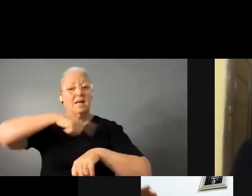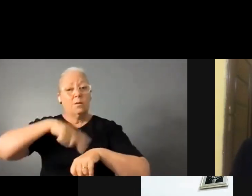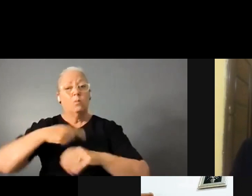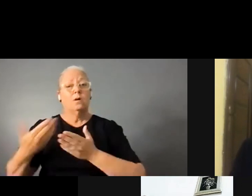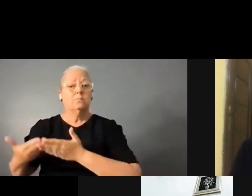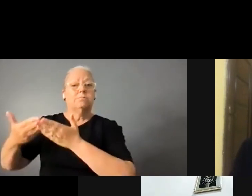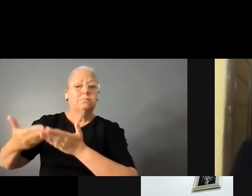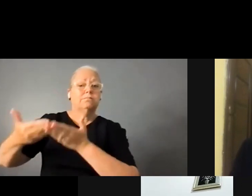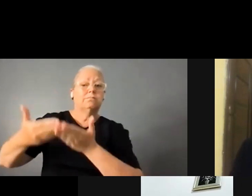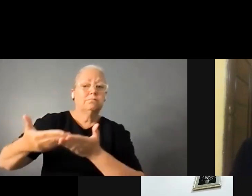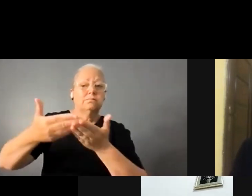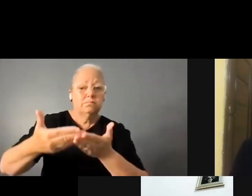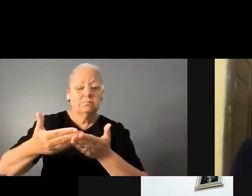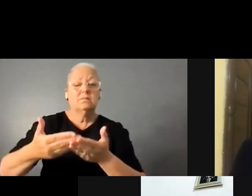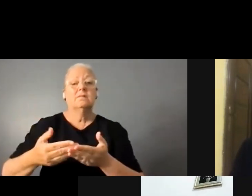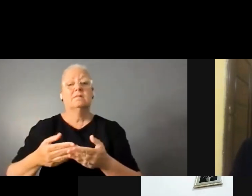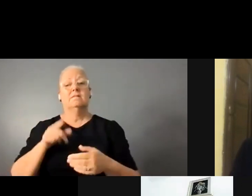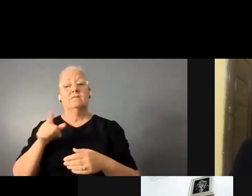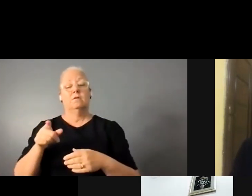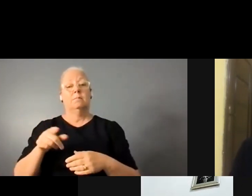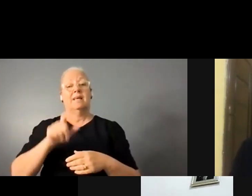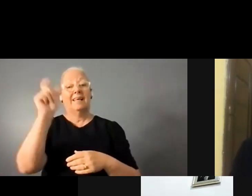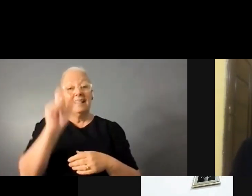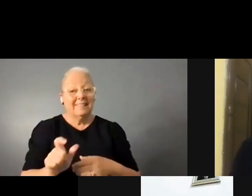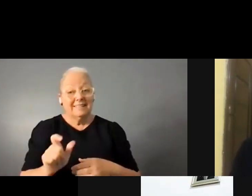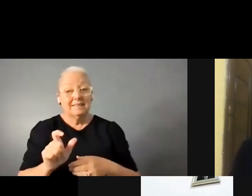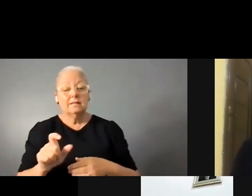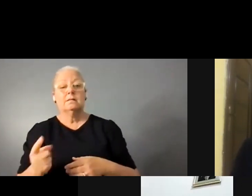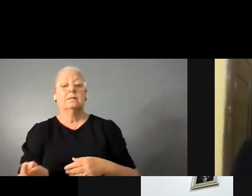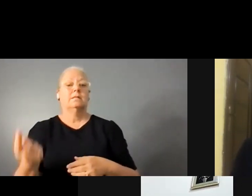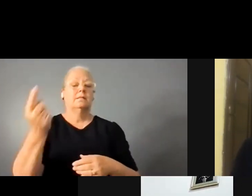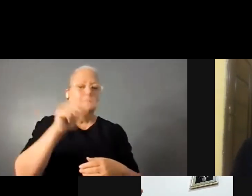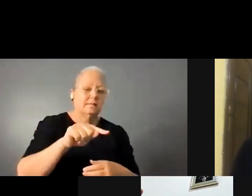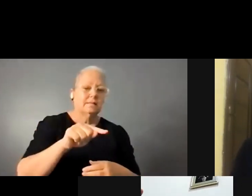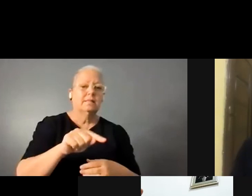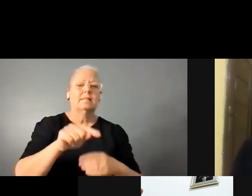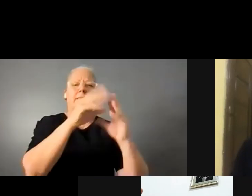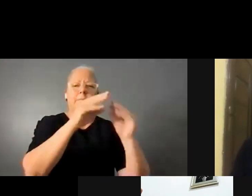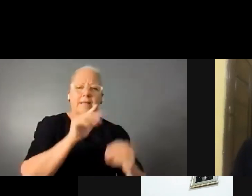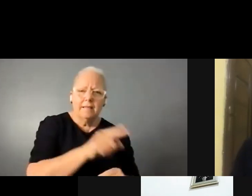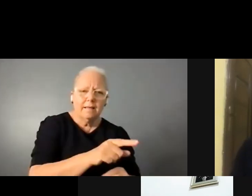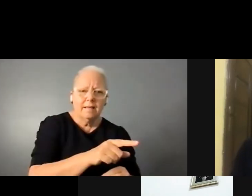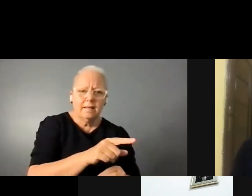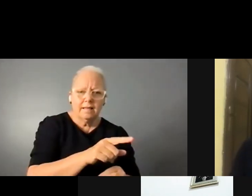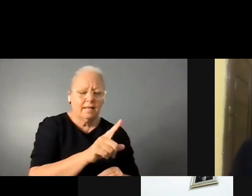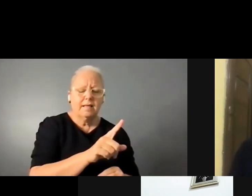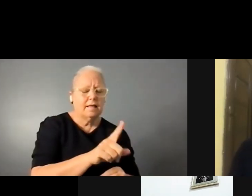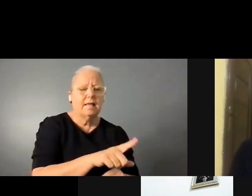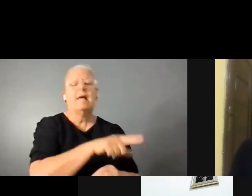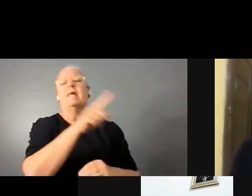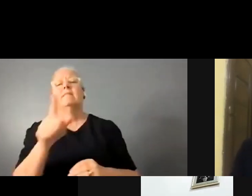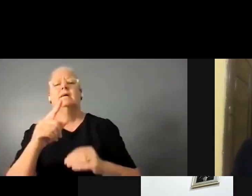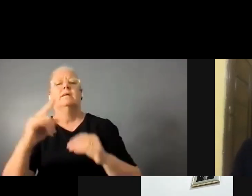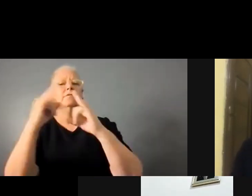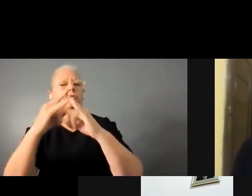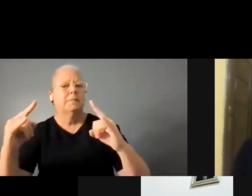from Libya. And then after Italy, you moved to a refugee camp in